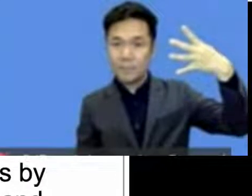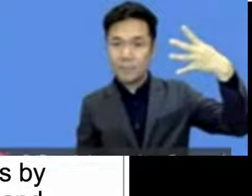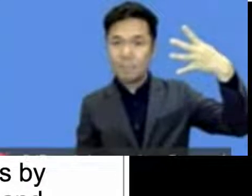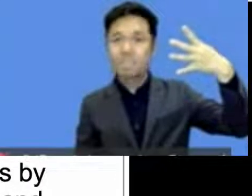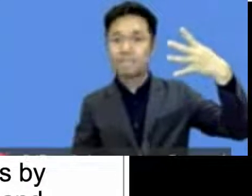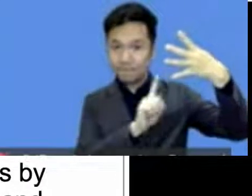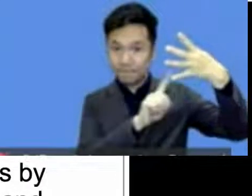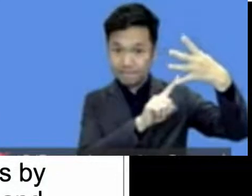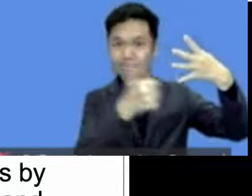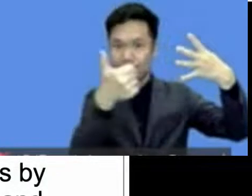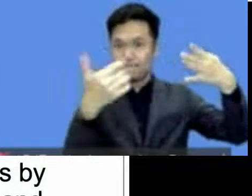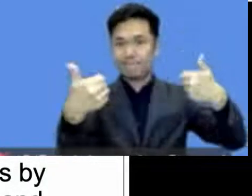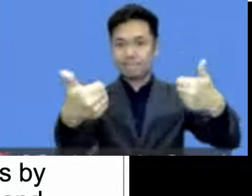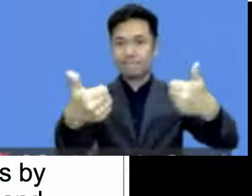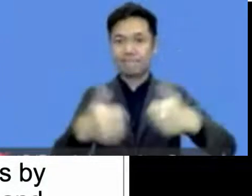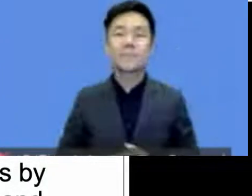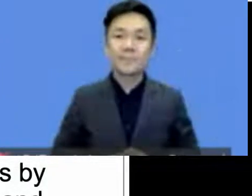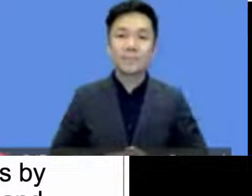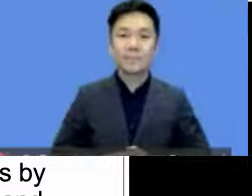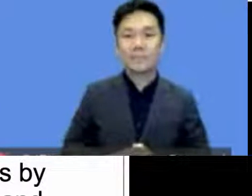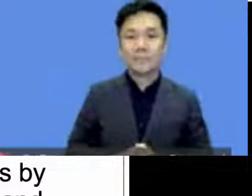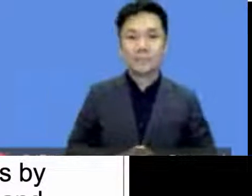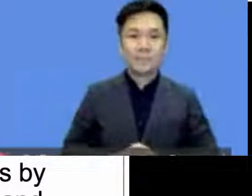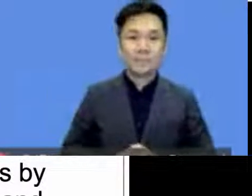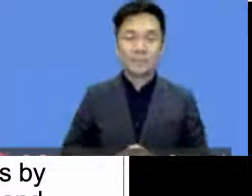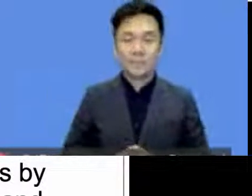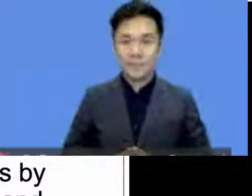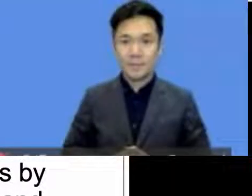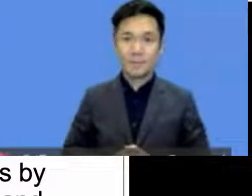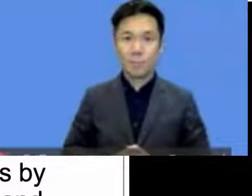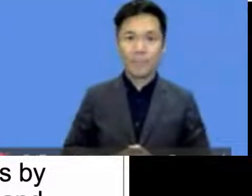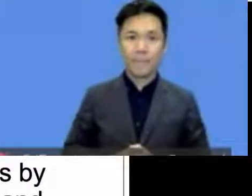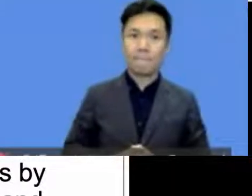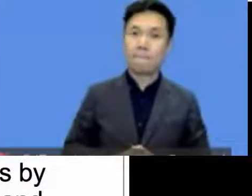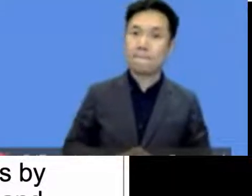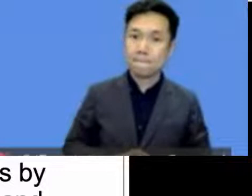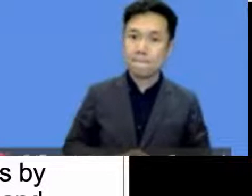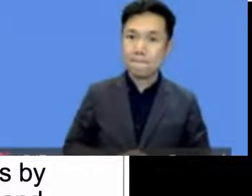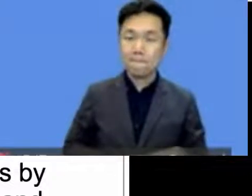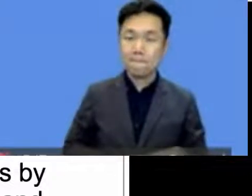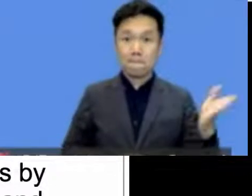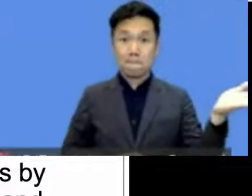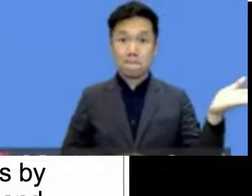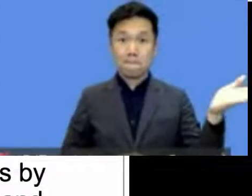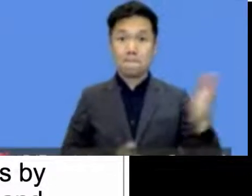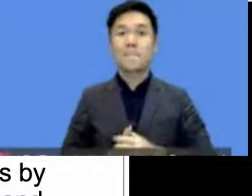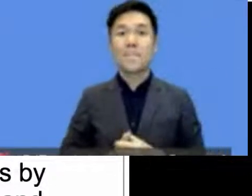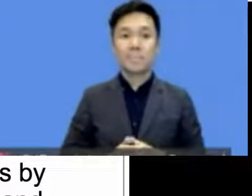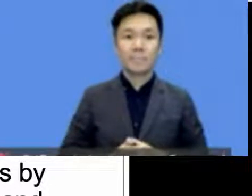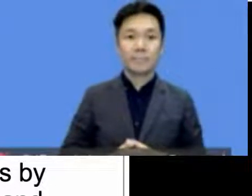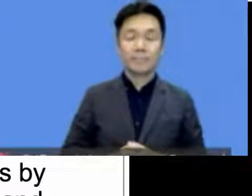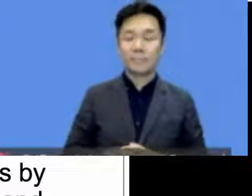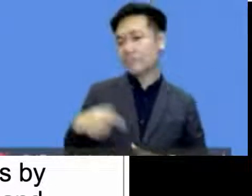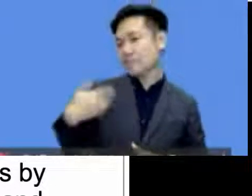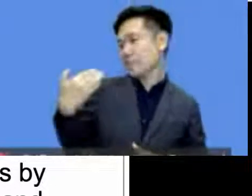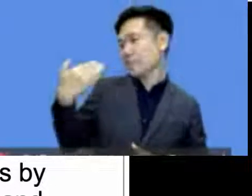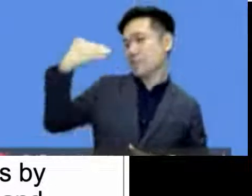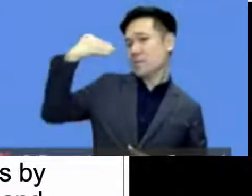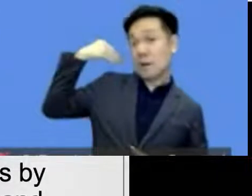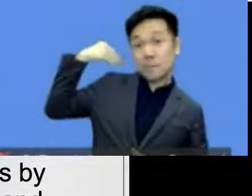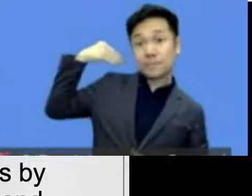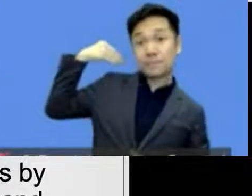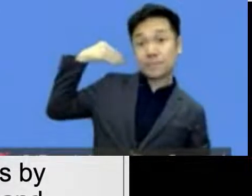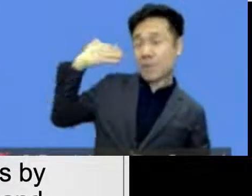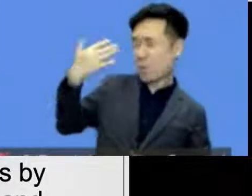Thank you. So I would like to mention about the origin of the